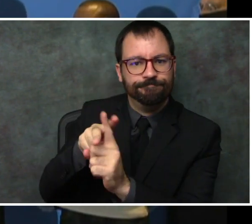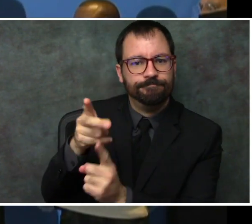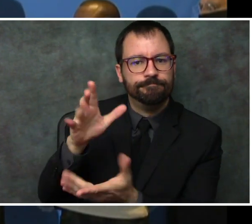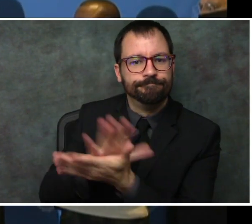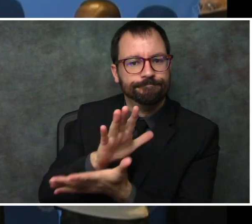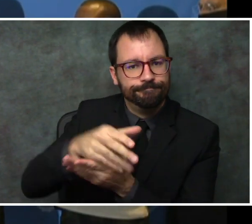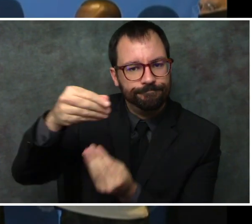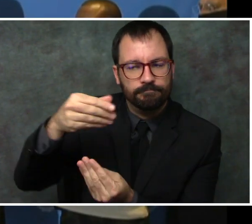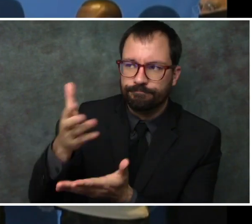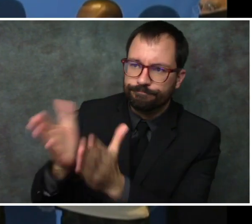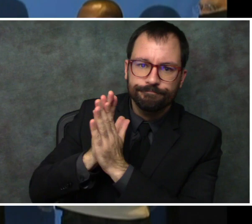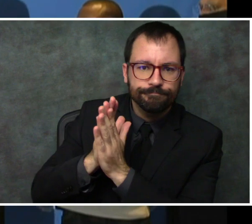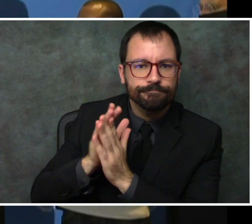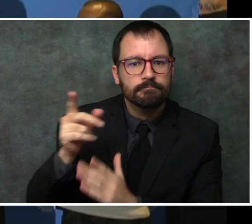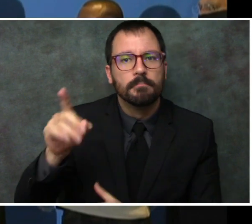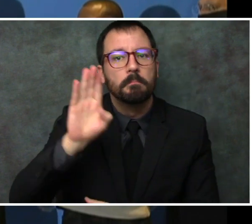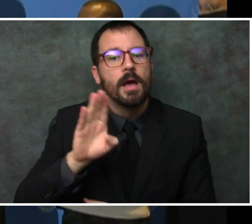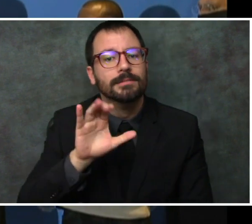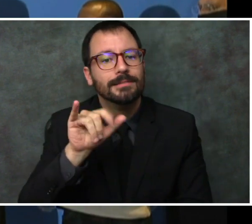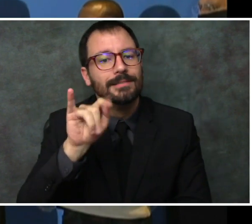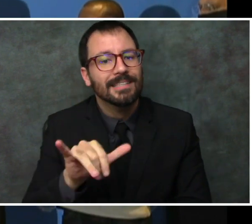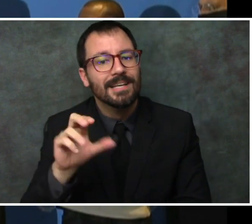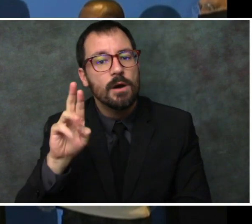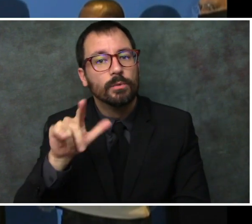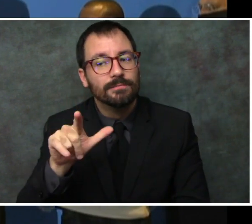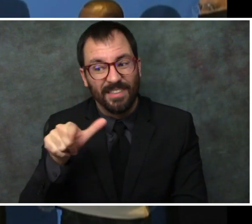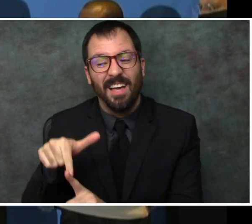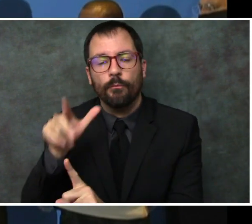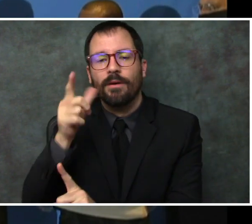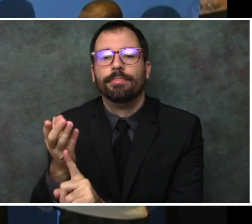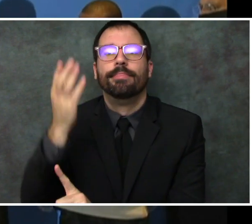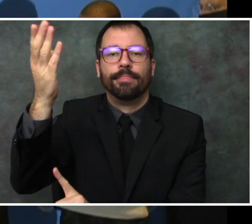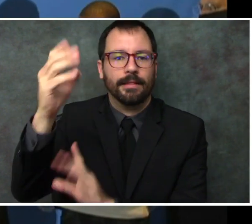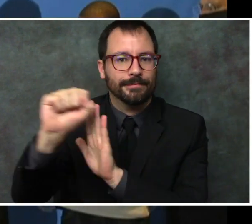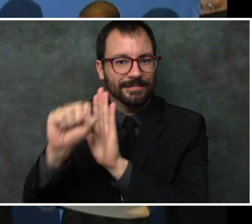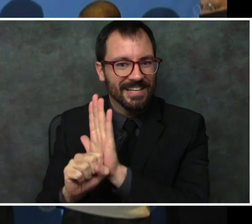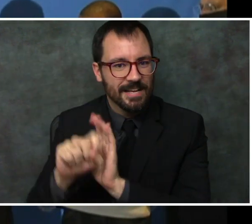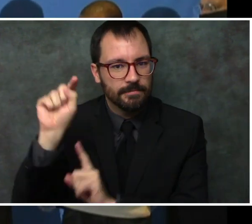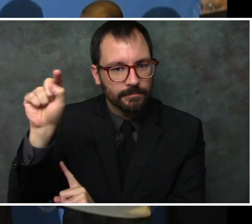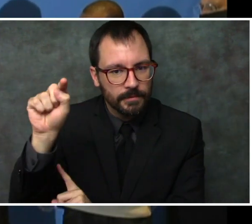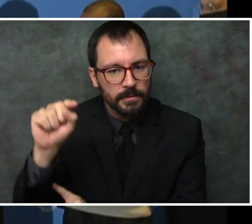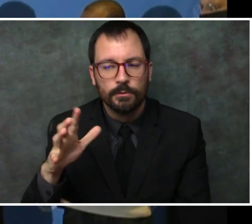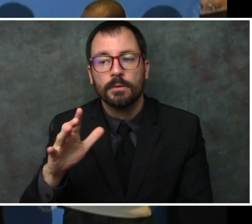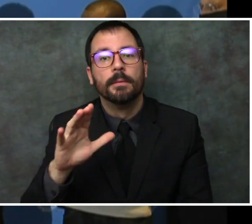that govern police departments' hirings. This petition will establish a preference for